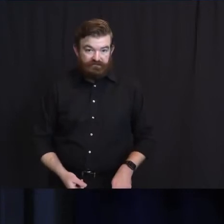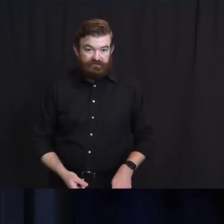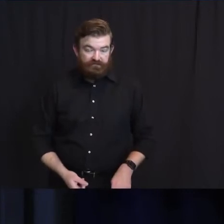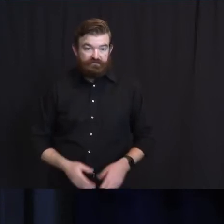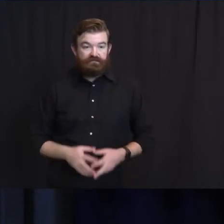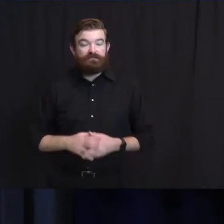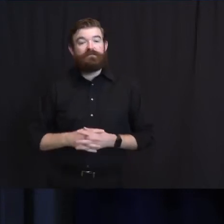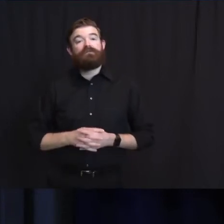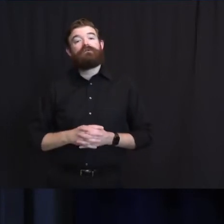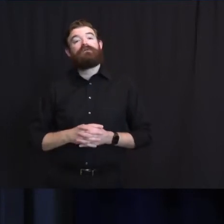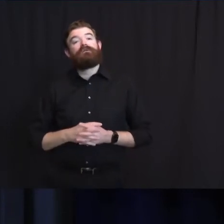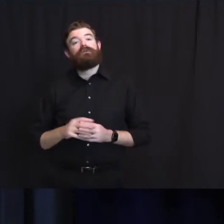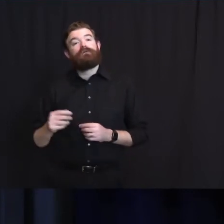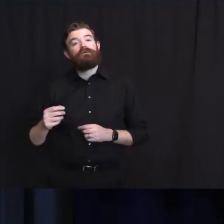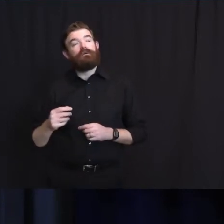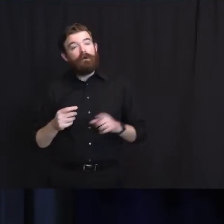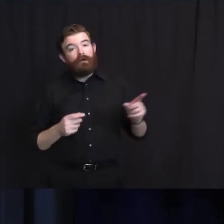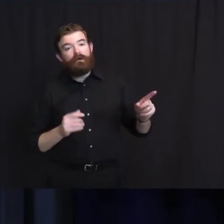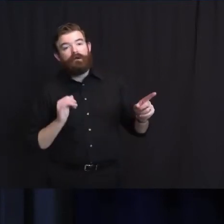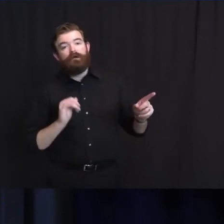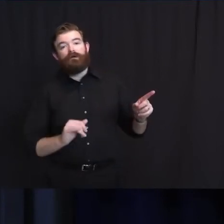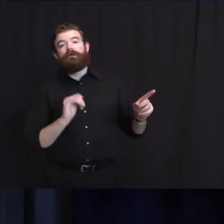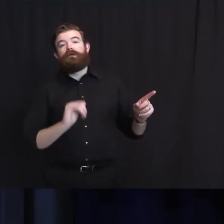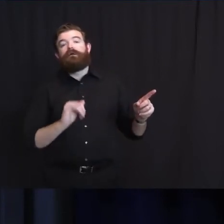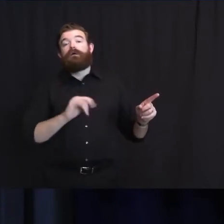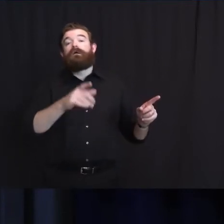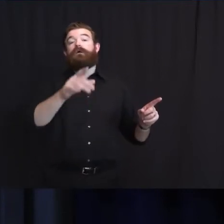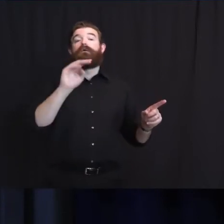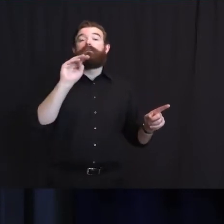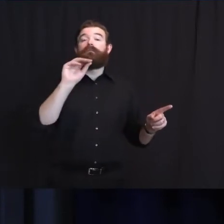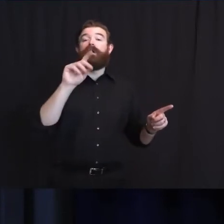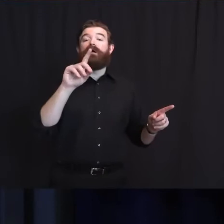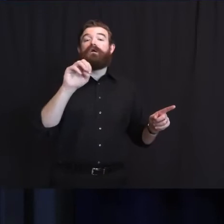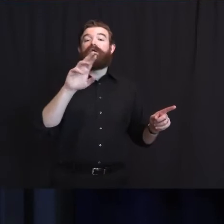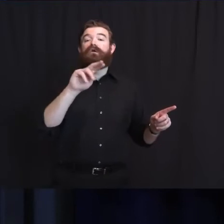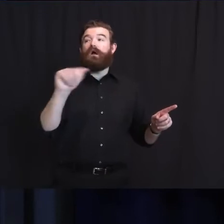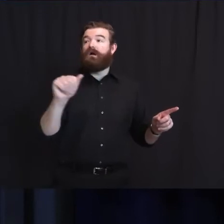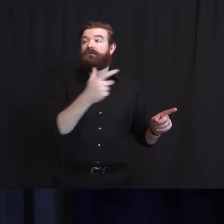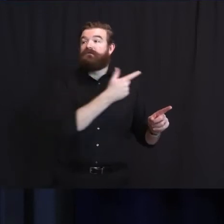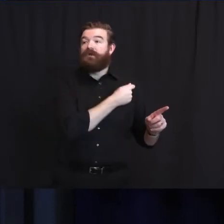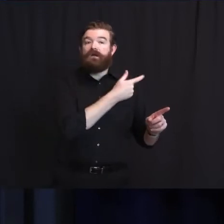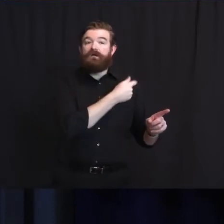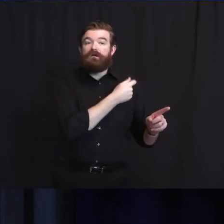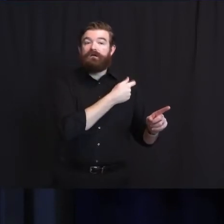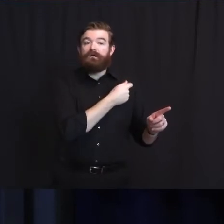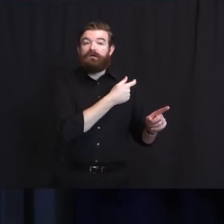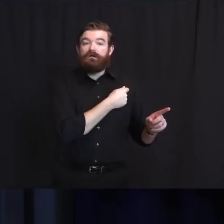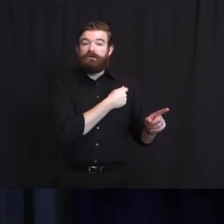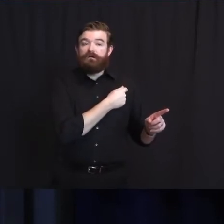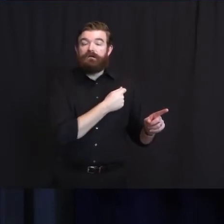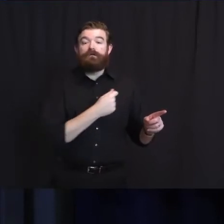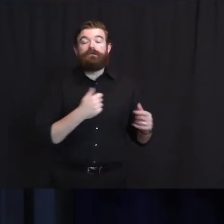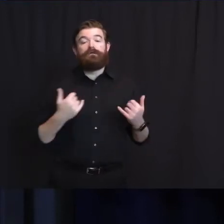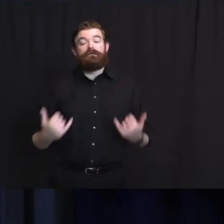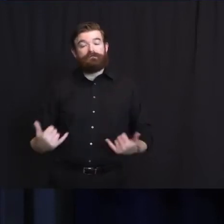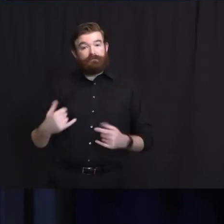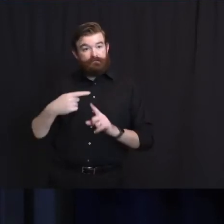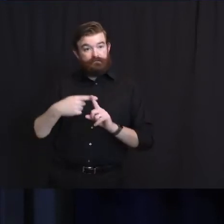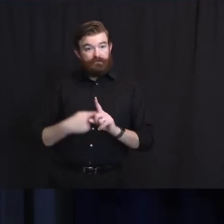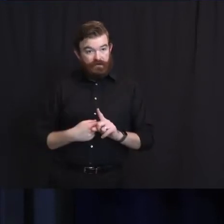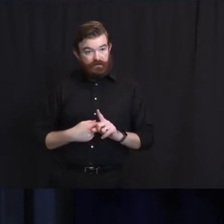updated guidance on Moderna. For total Pfizer and Moderna for this month, the previously